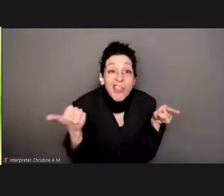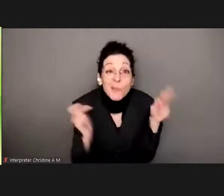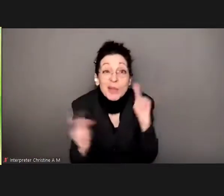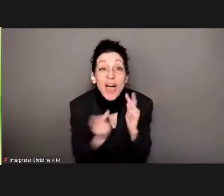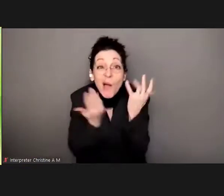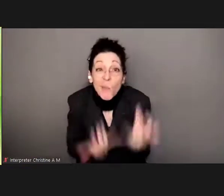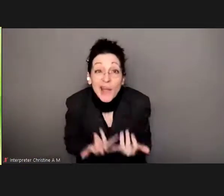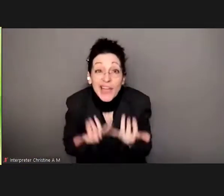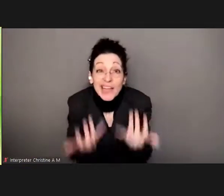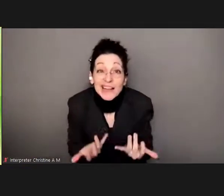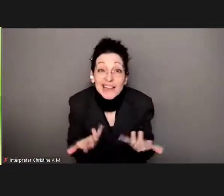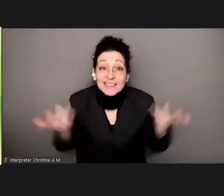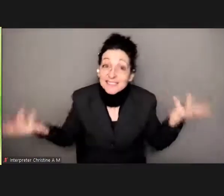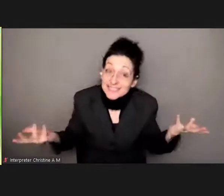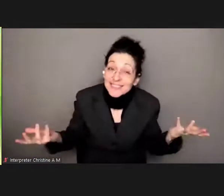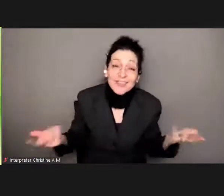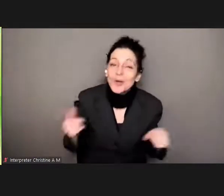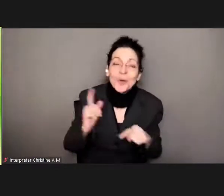yourself.